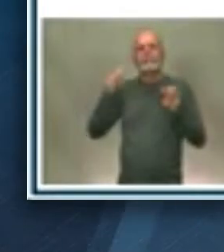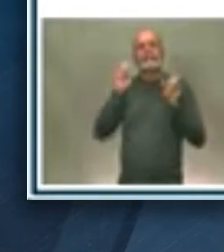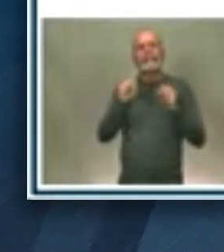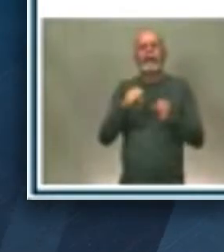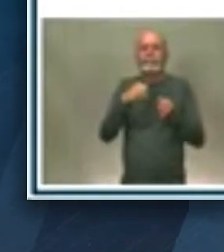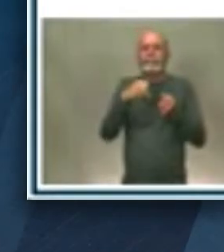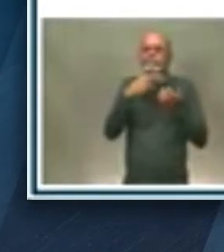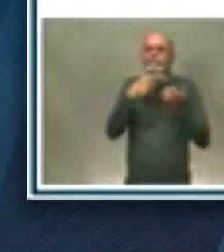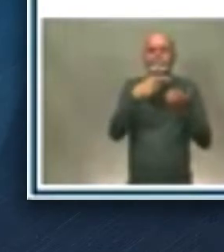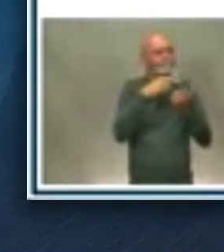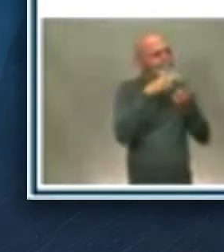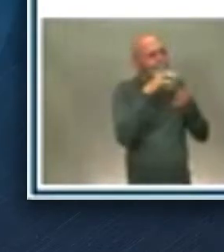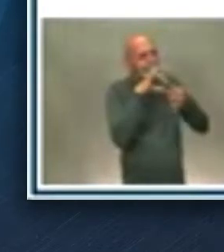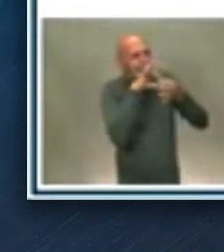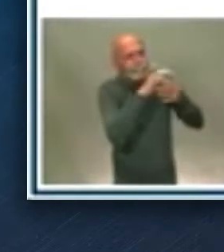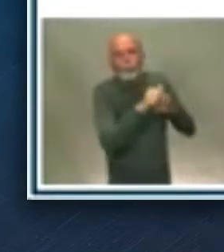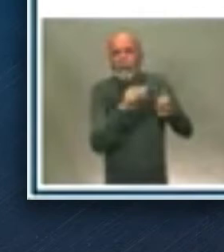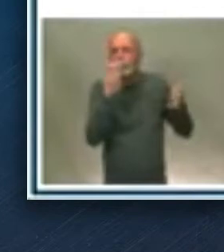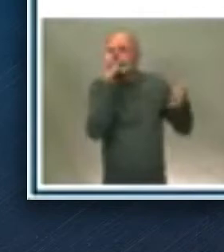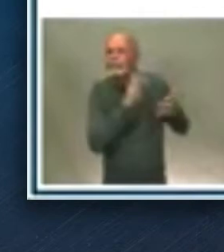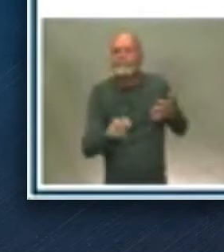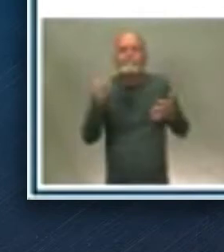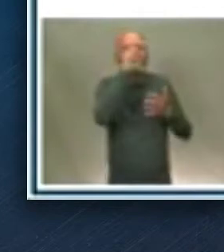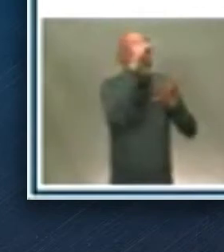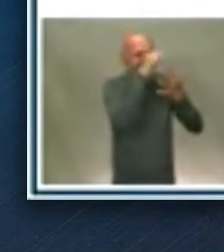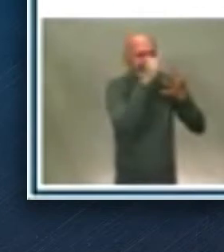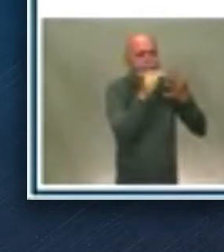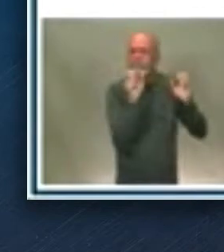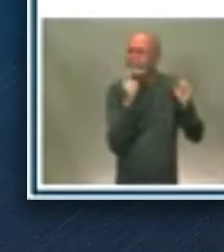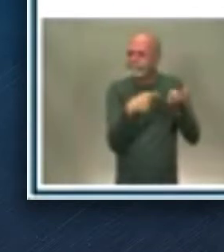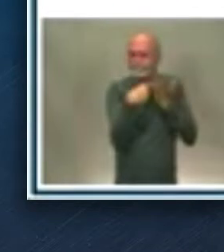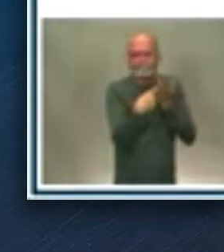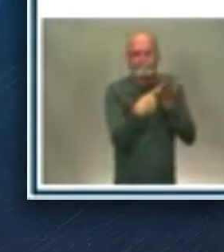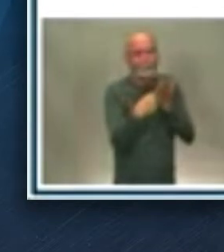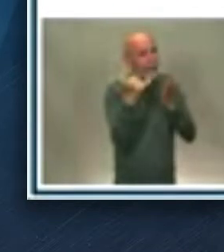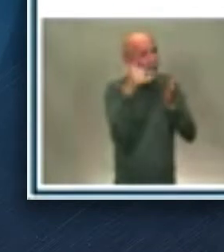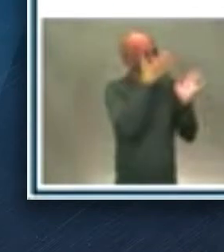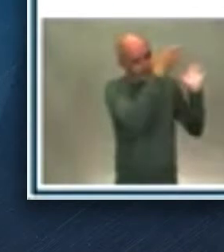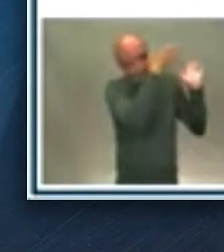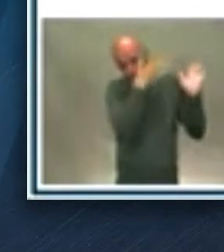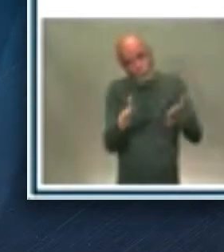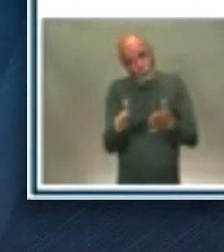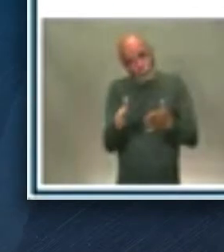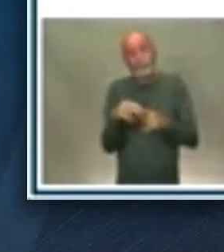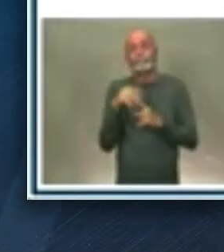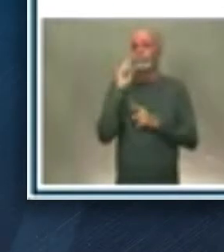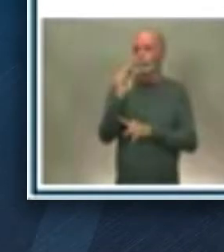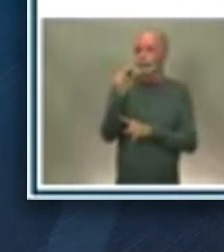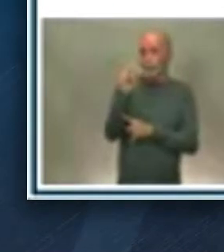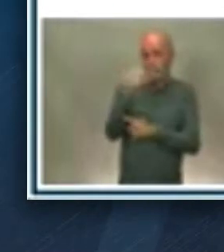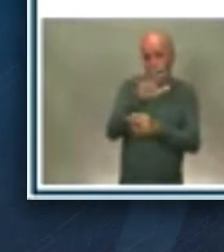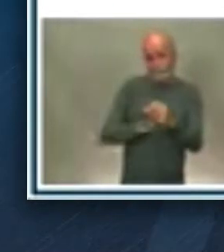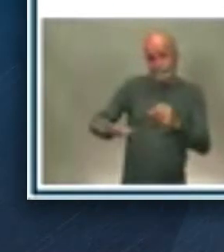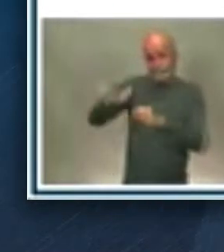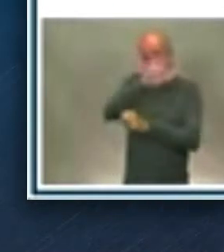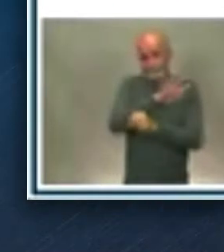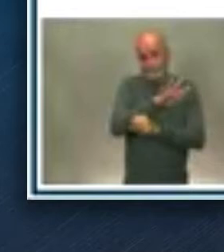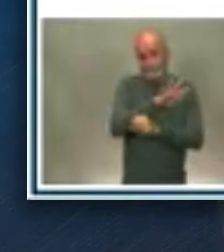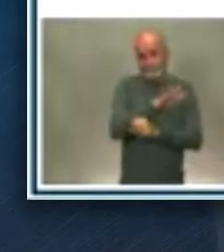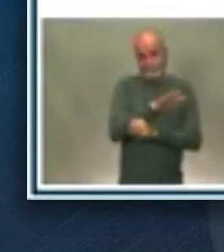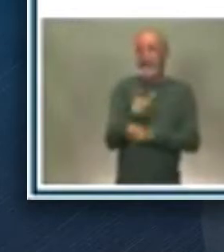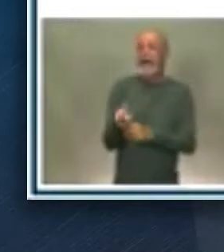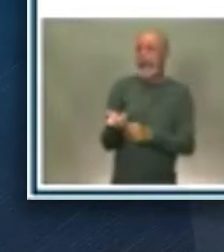the country. That what we're focused on in Nova Scotia, Nova Scotians currently have proof